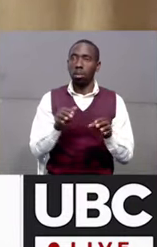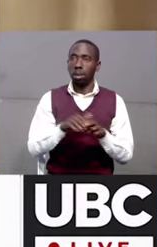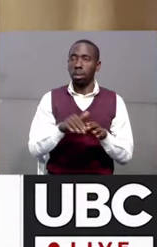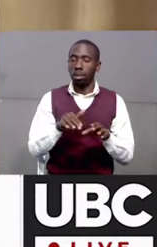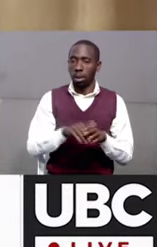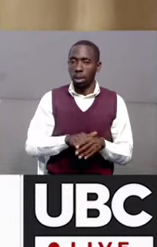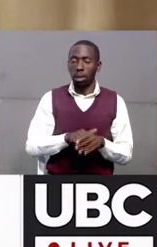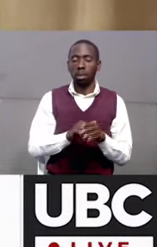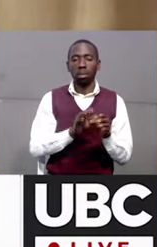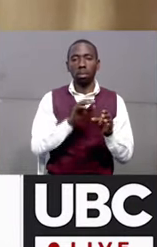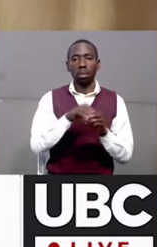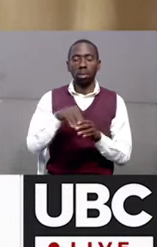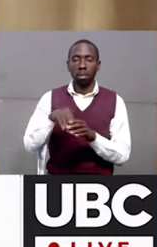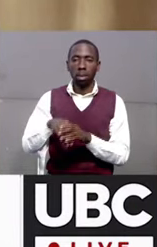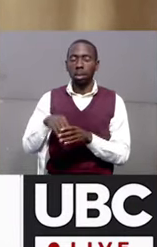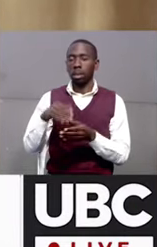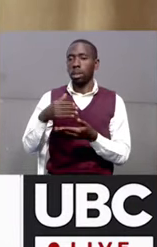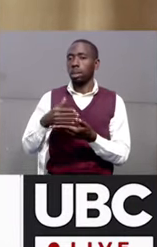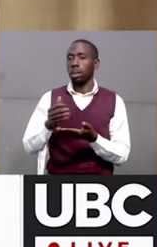sectoral committees.